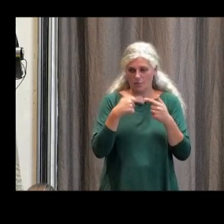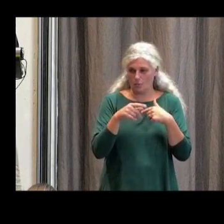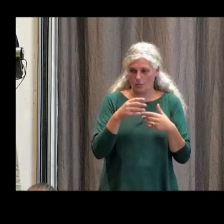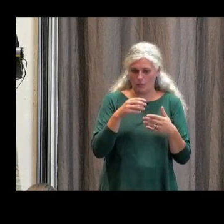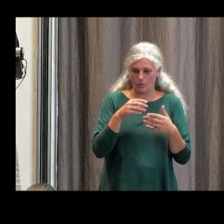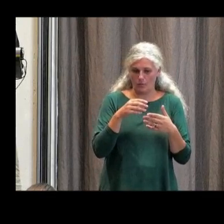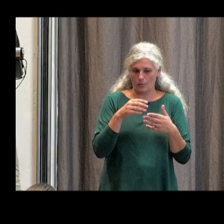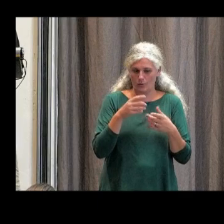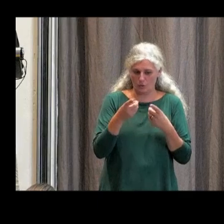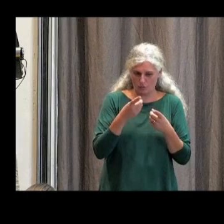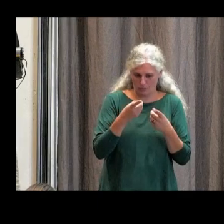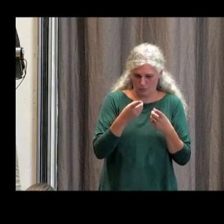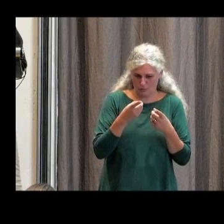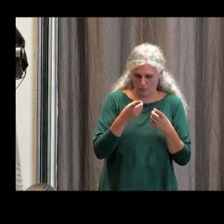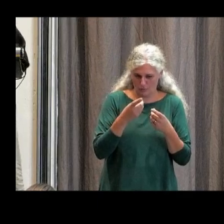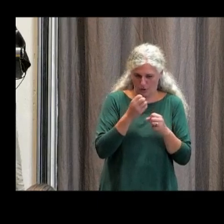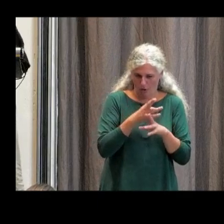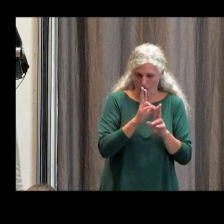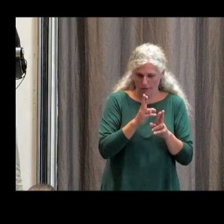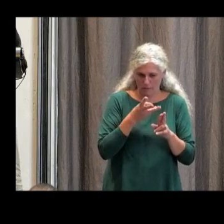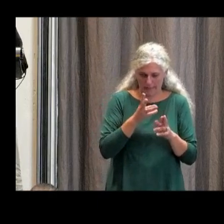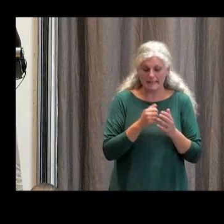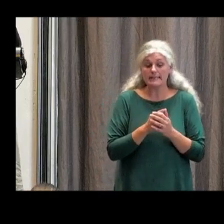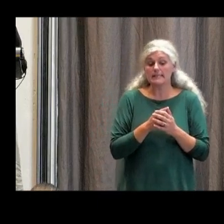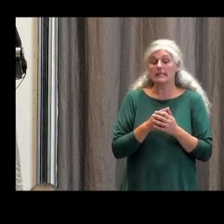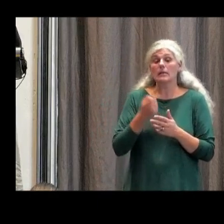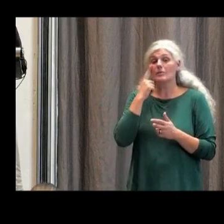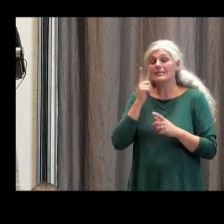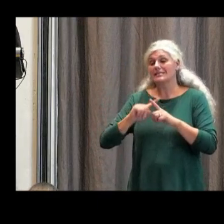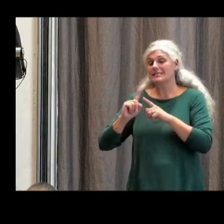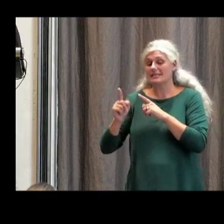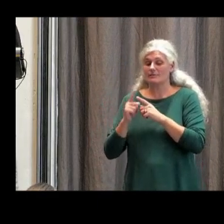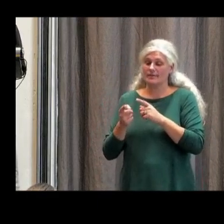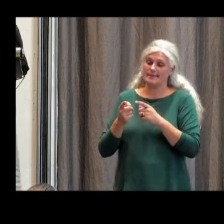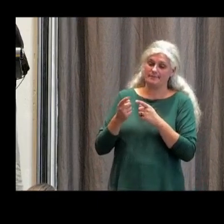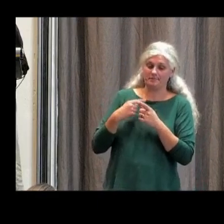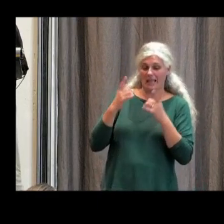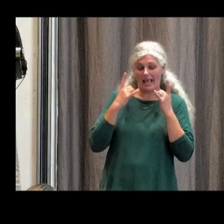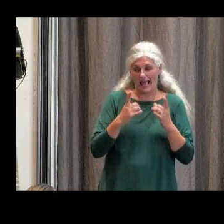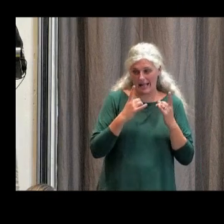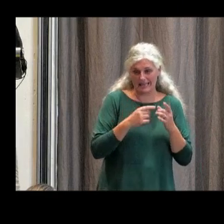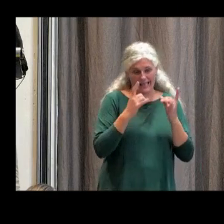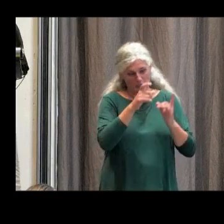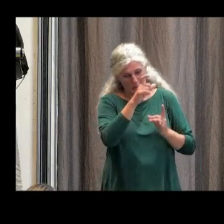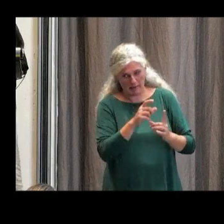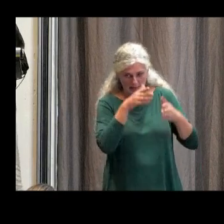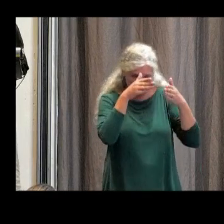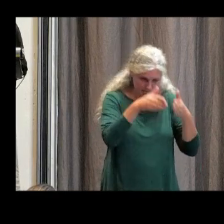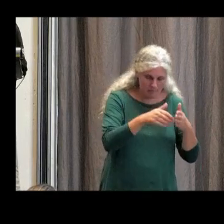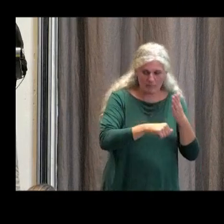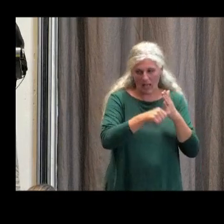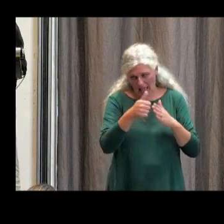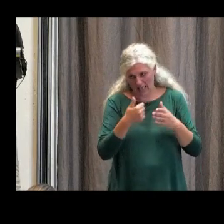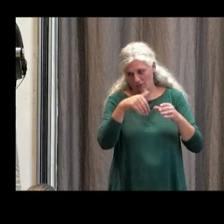at all. We've looked at different factors around the healthy profile and the healthy person. So we've looked at age, how